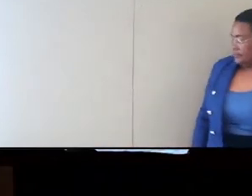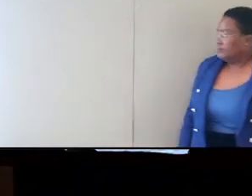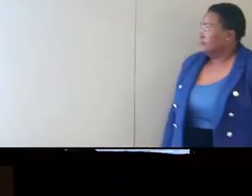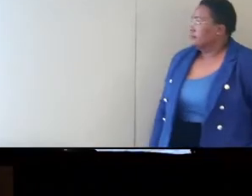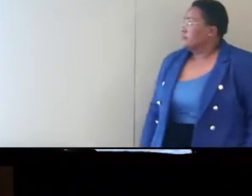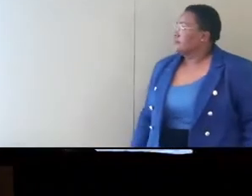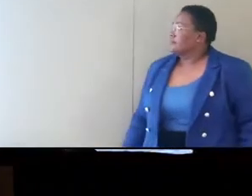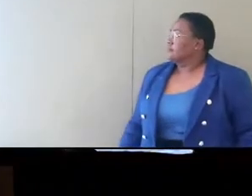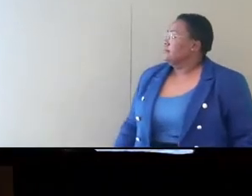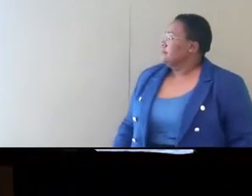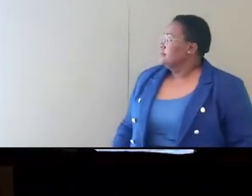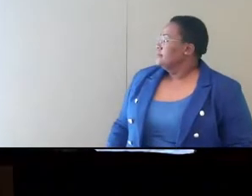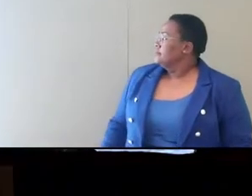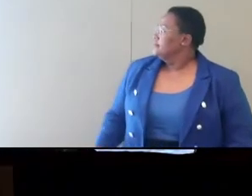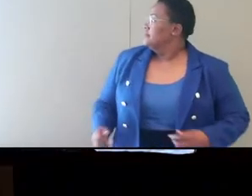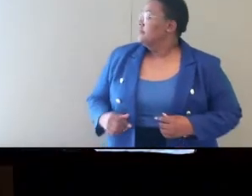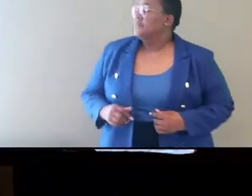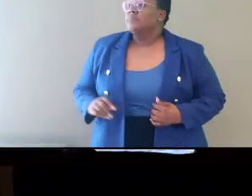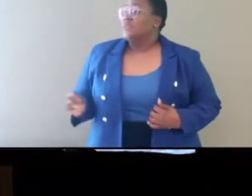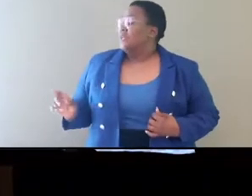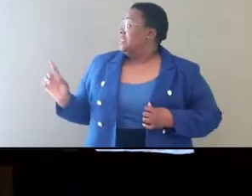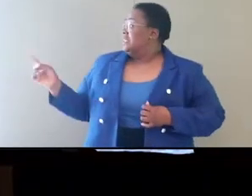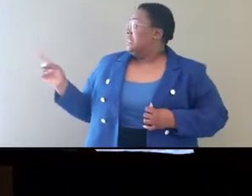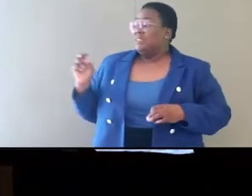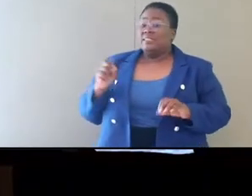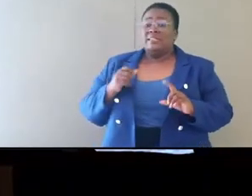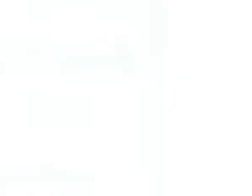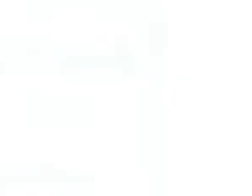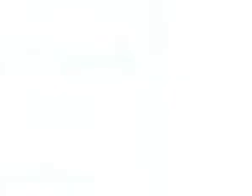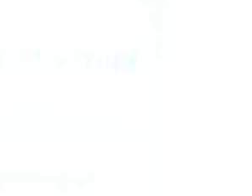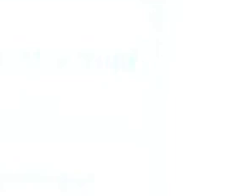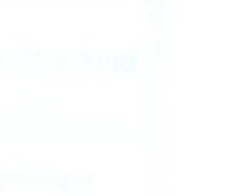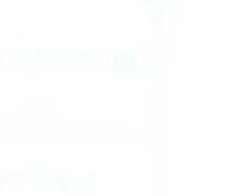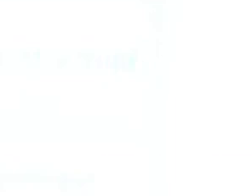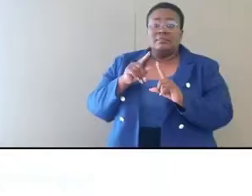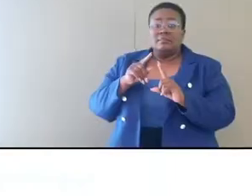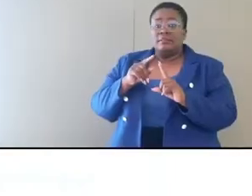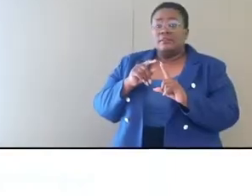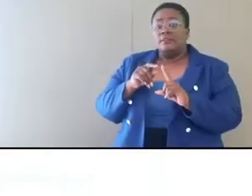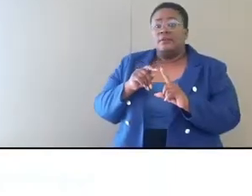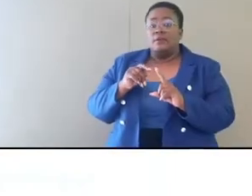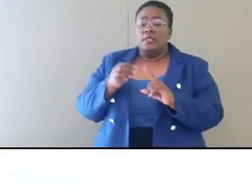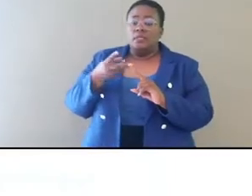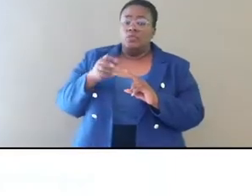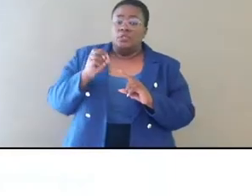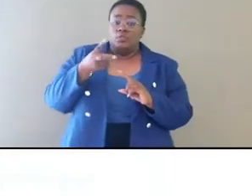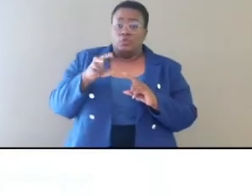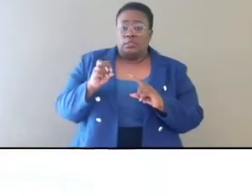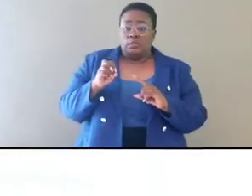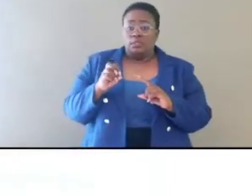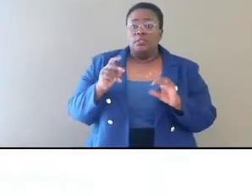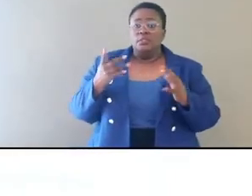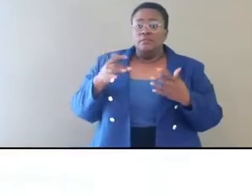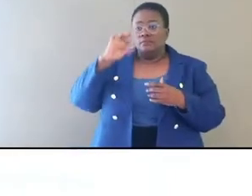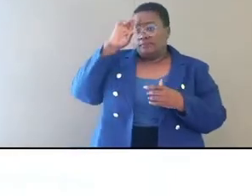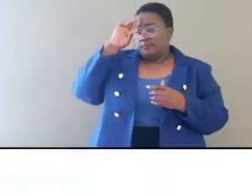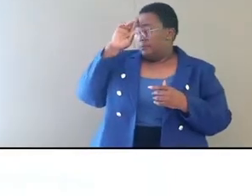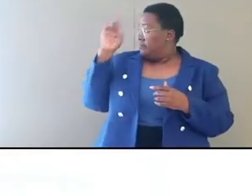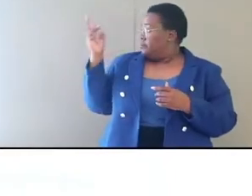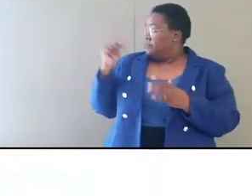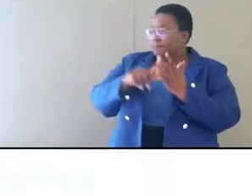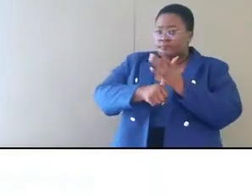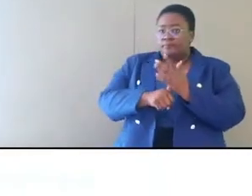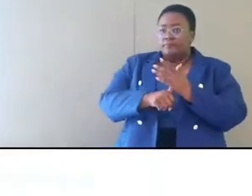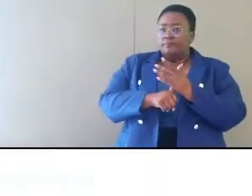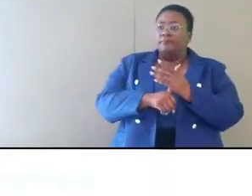This is the impact of the temporary disaster relief. It actually offset rising poverty in 2020. But remember, those grants were only paid